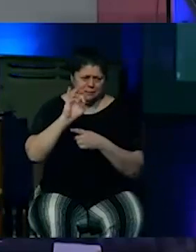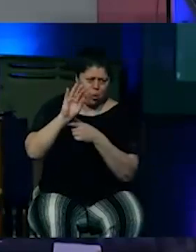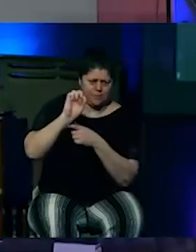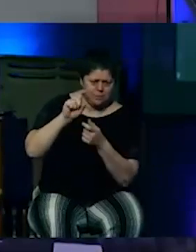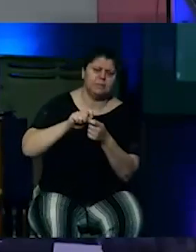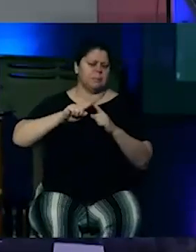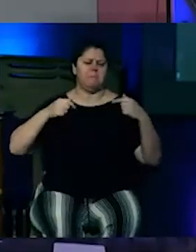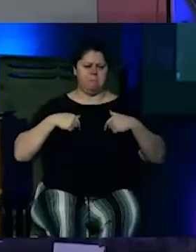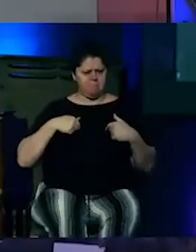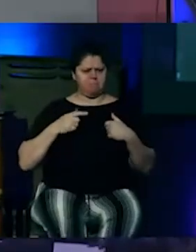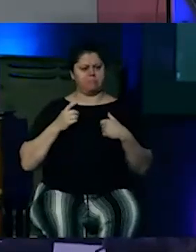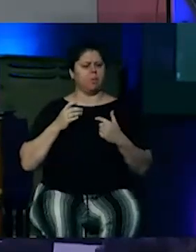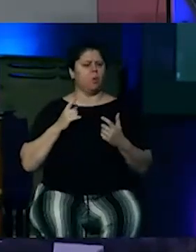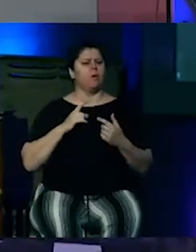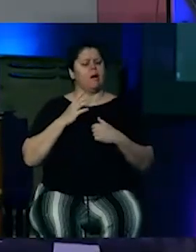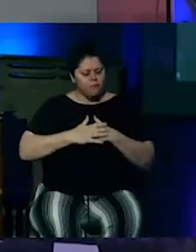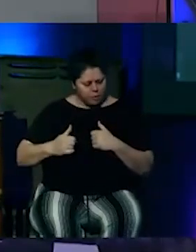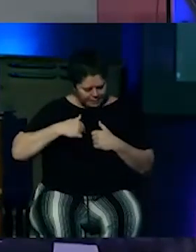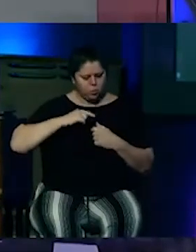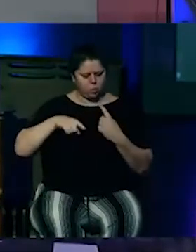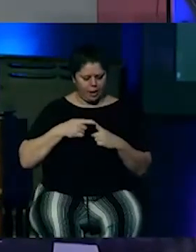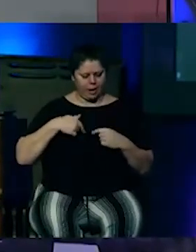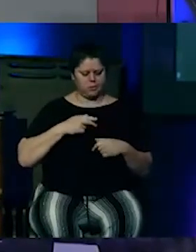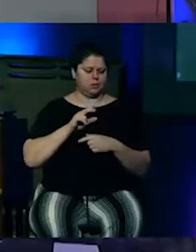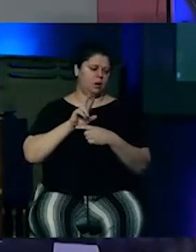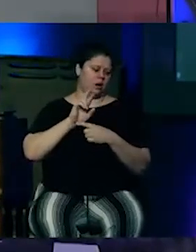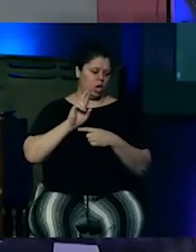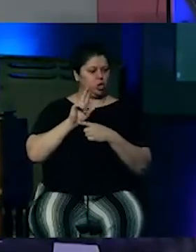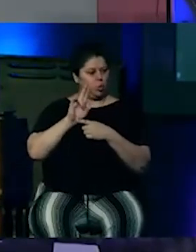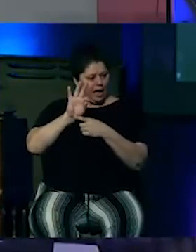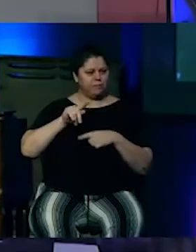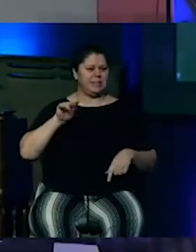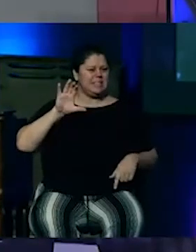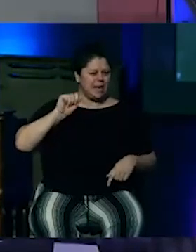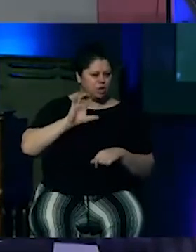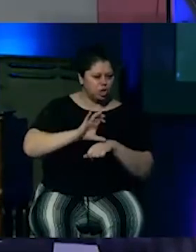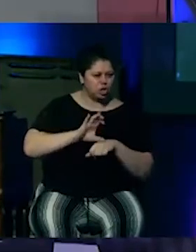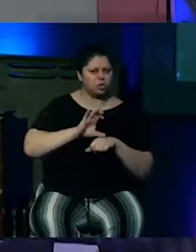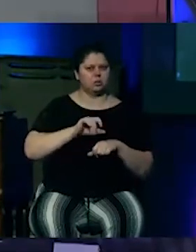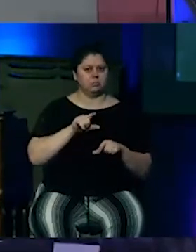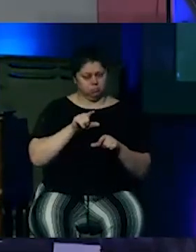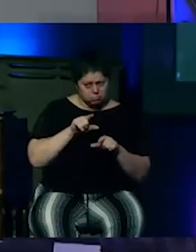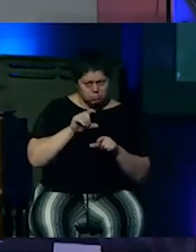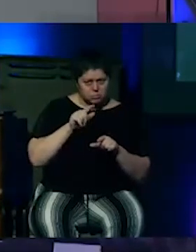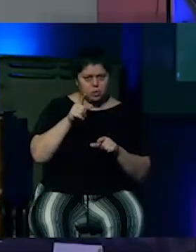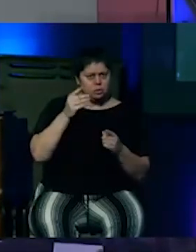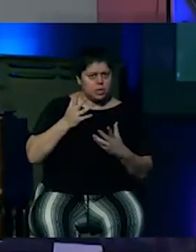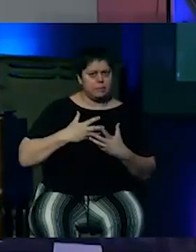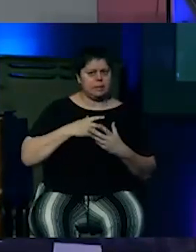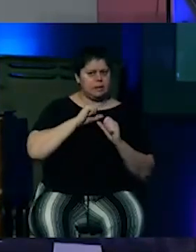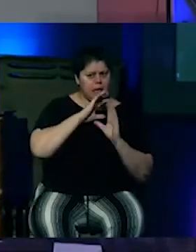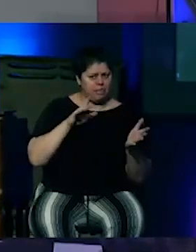to me when I was, you know, in RUF, and I was in a PCA church, and I was like, but you're telling me that nothing I do